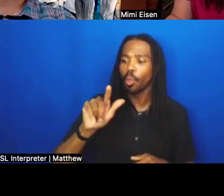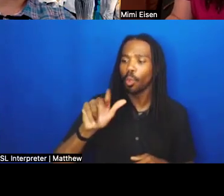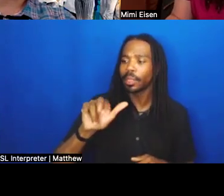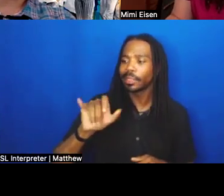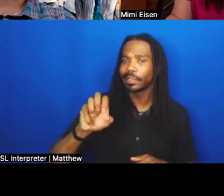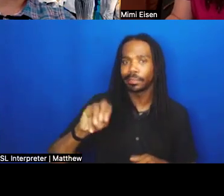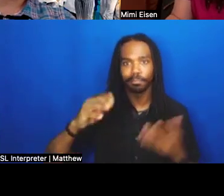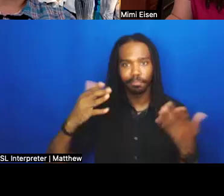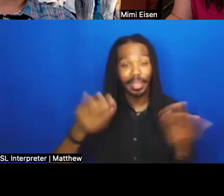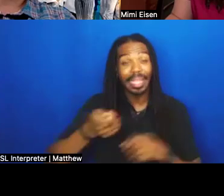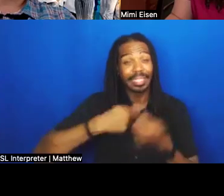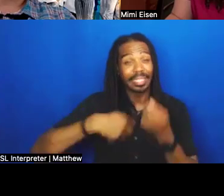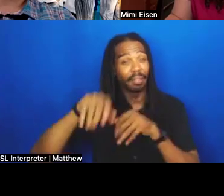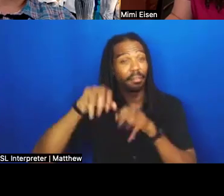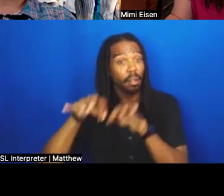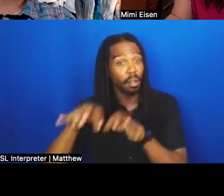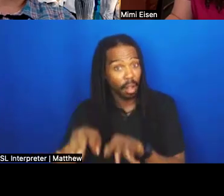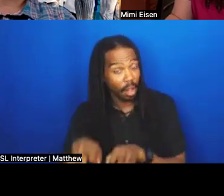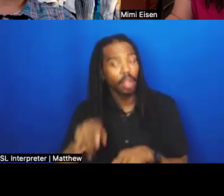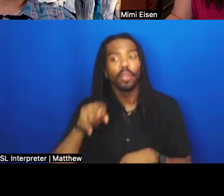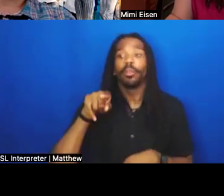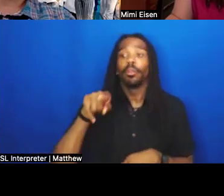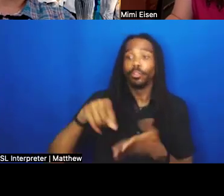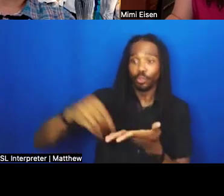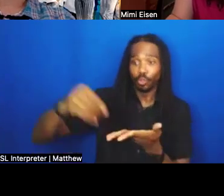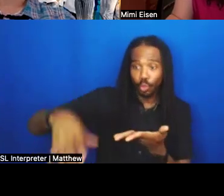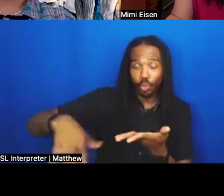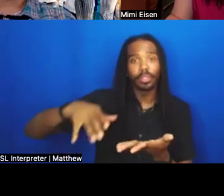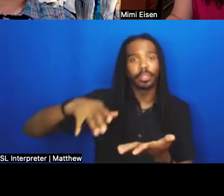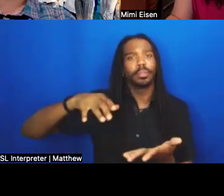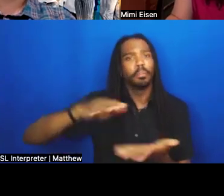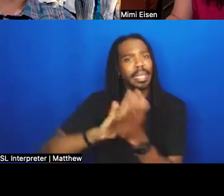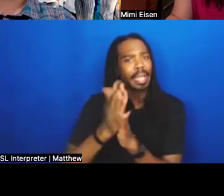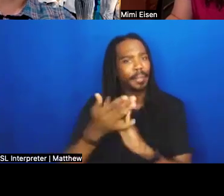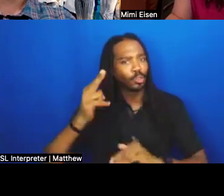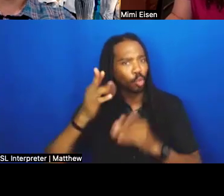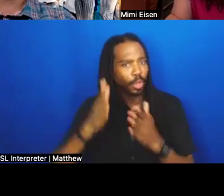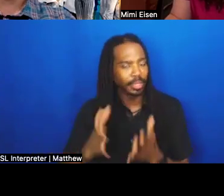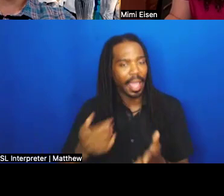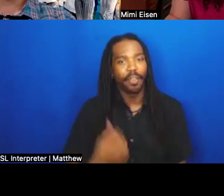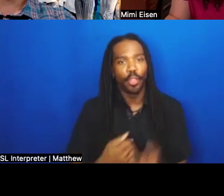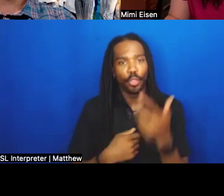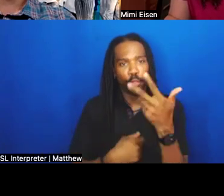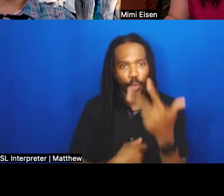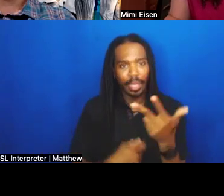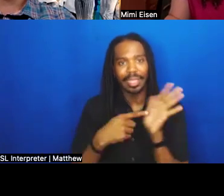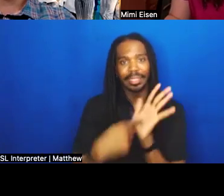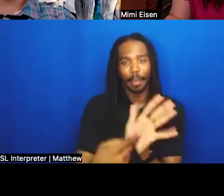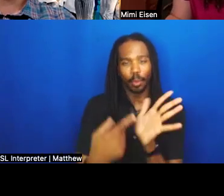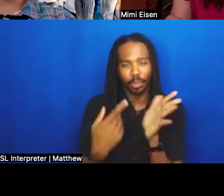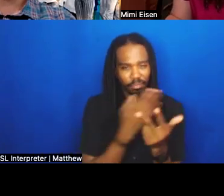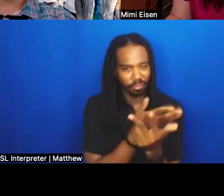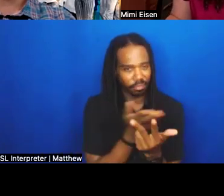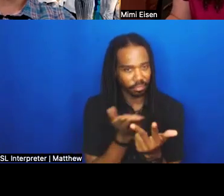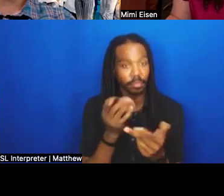students instead become historians and they compare three case studies. They look at the colonization of indigenous people